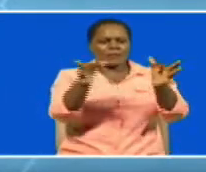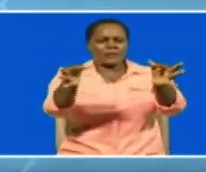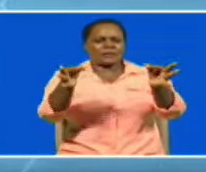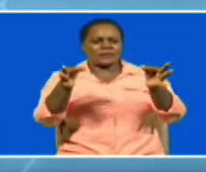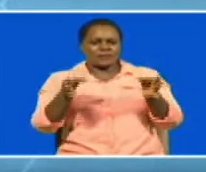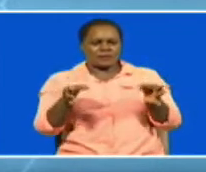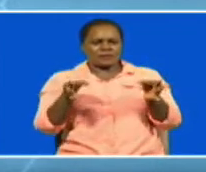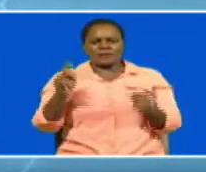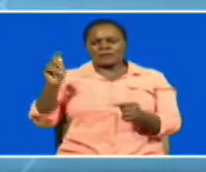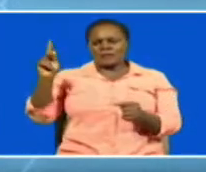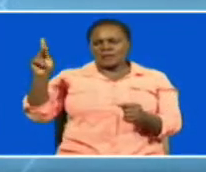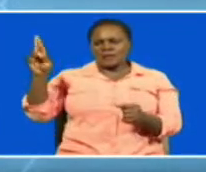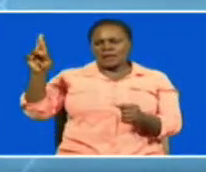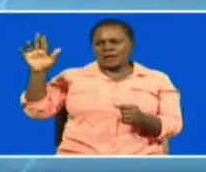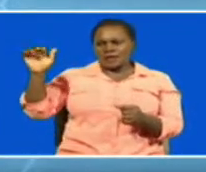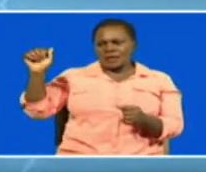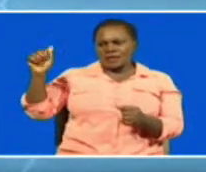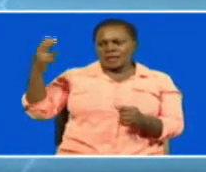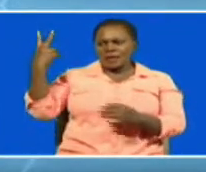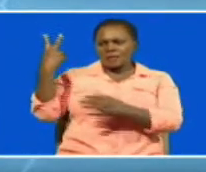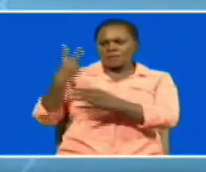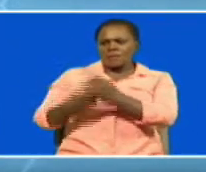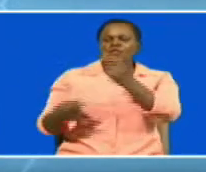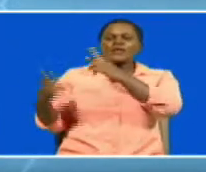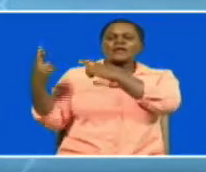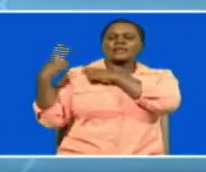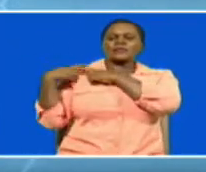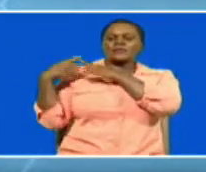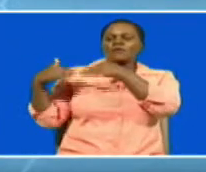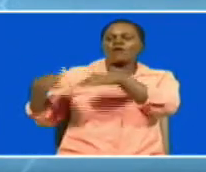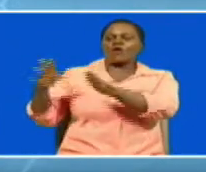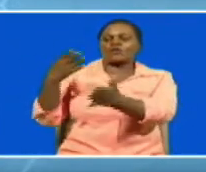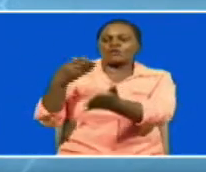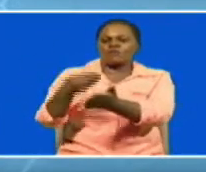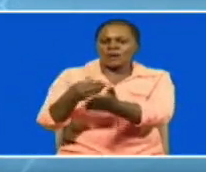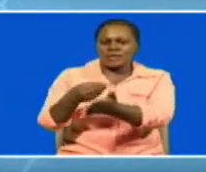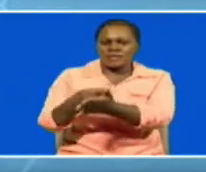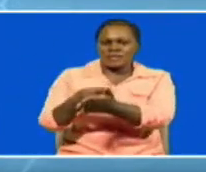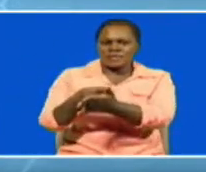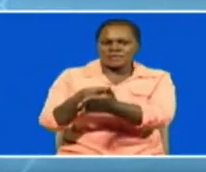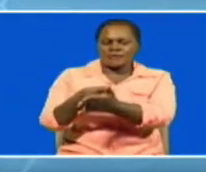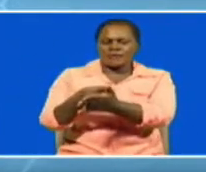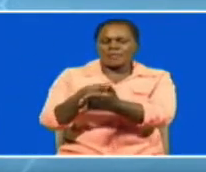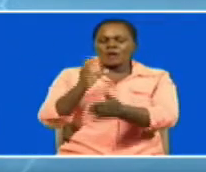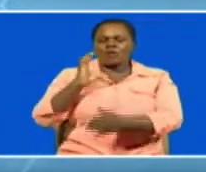Treasury and Kenya Revenue Authority are responsible for the losses. This came as the committee issued care.